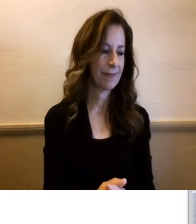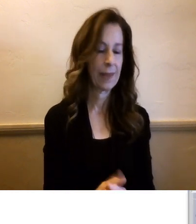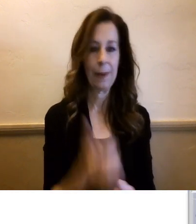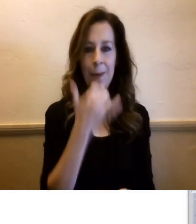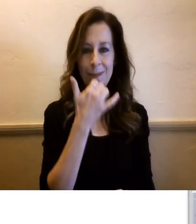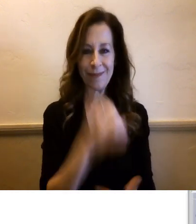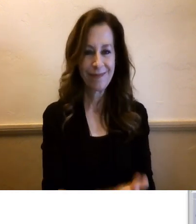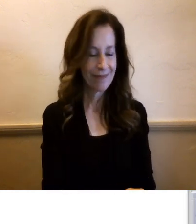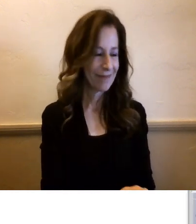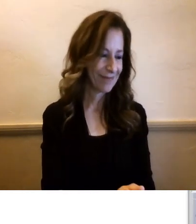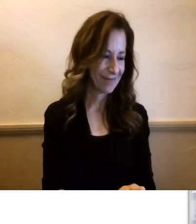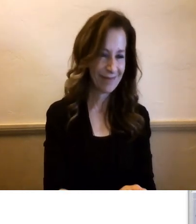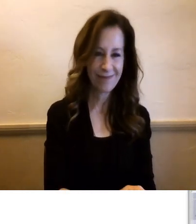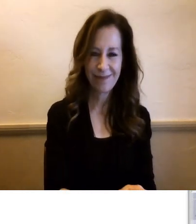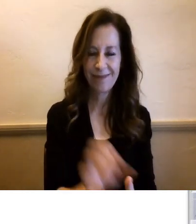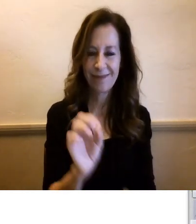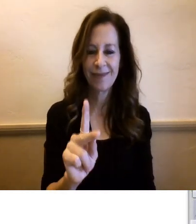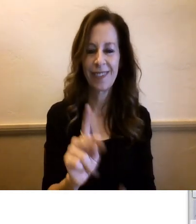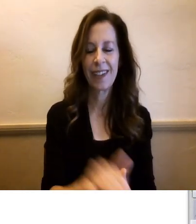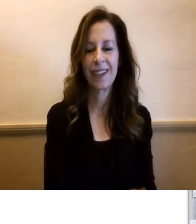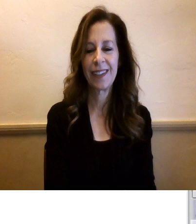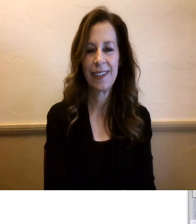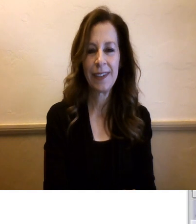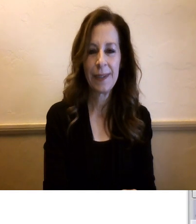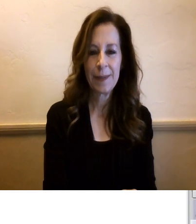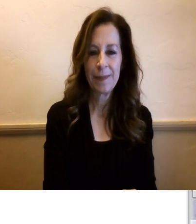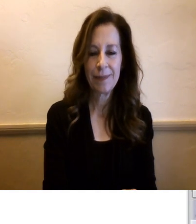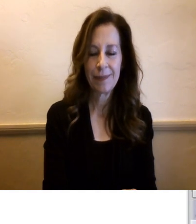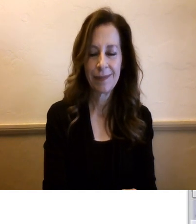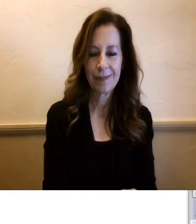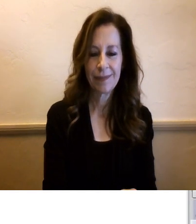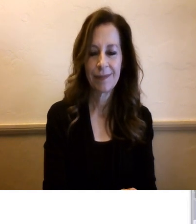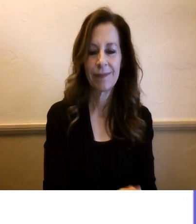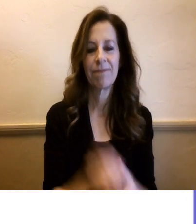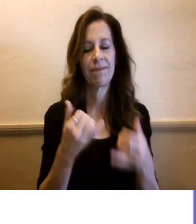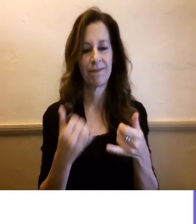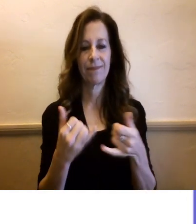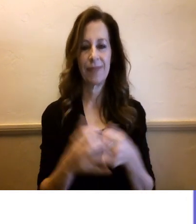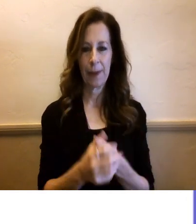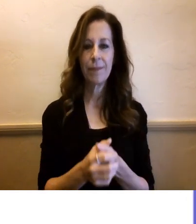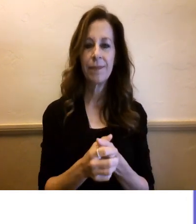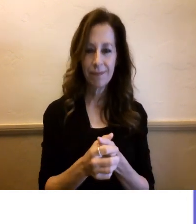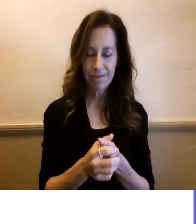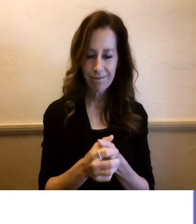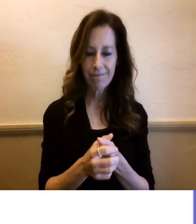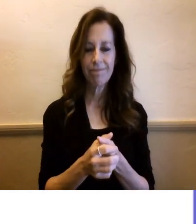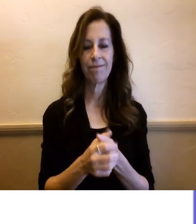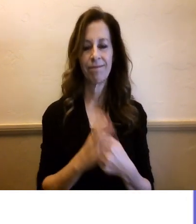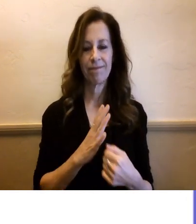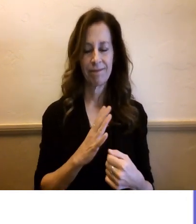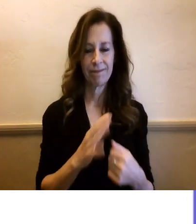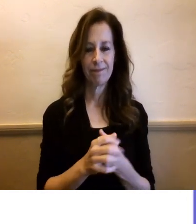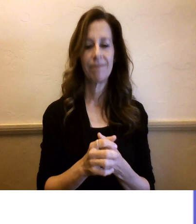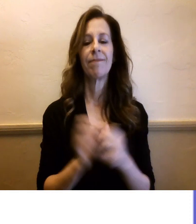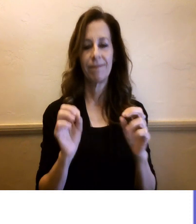Let me, uh-oh. I erased that. Okay. Okay, there we go. There we